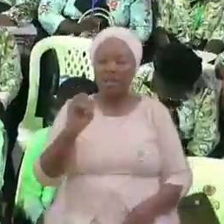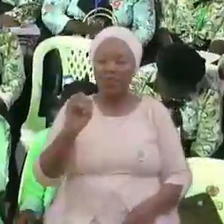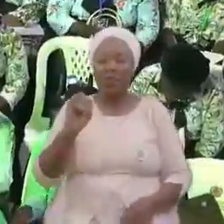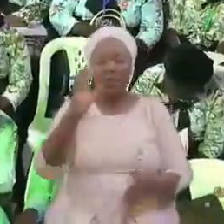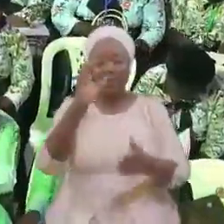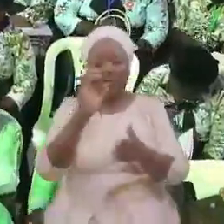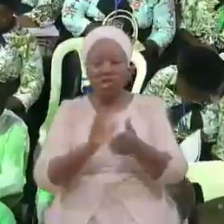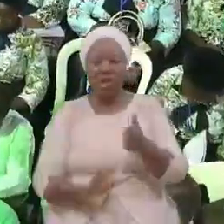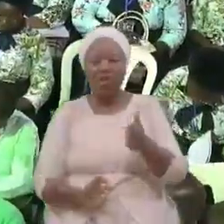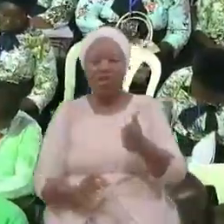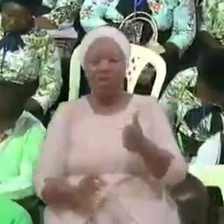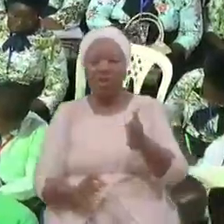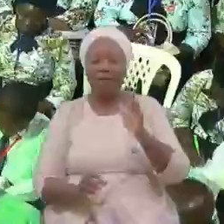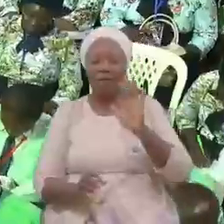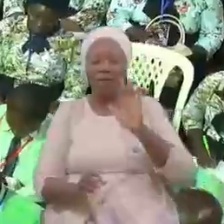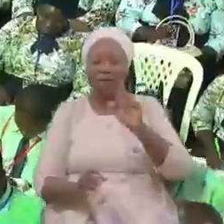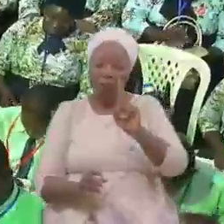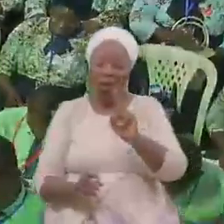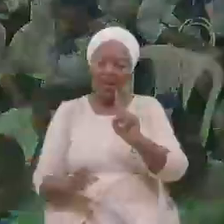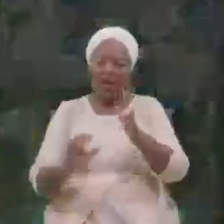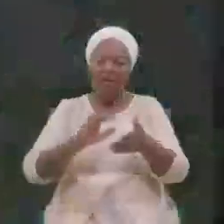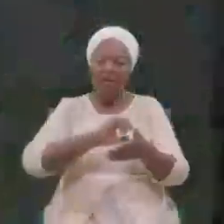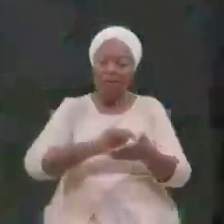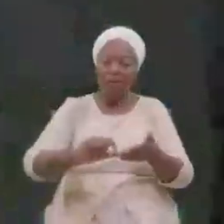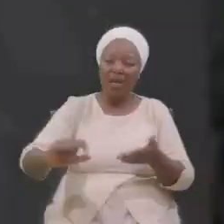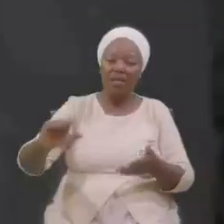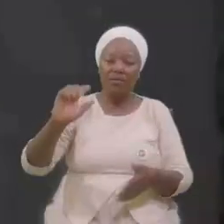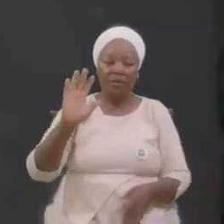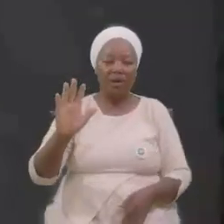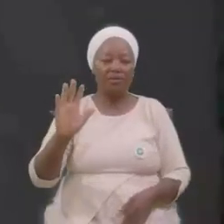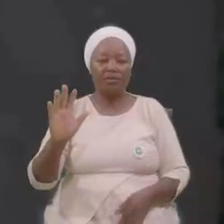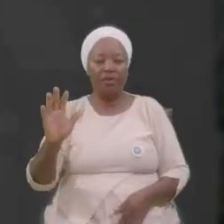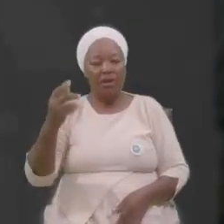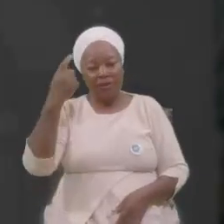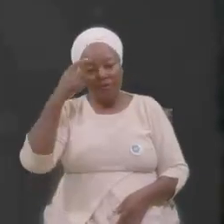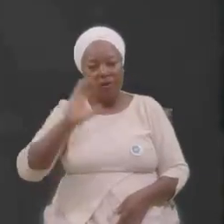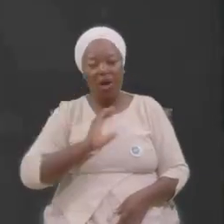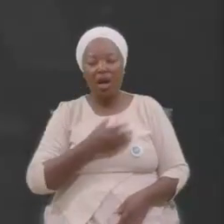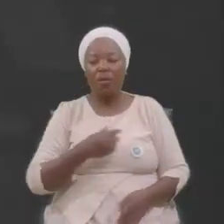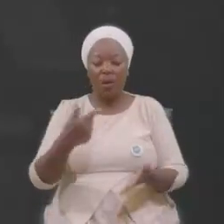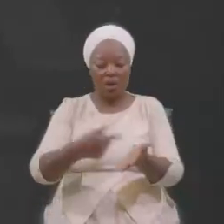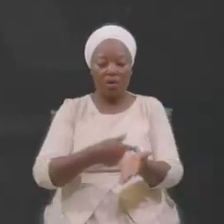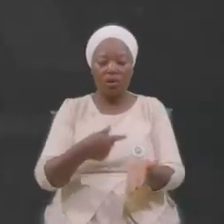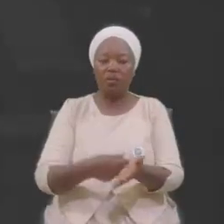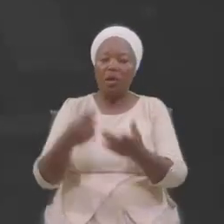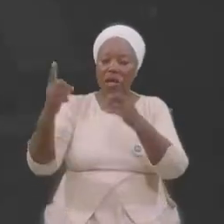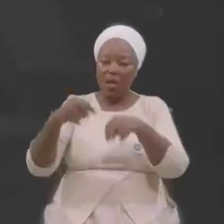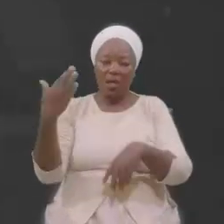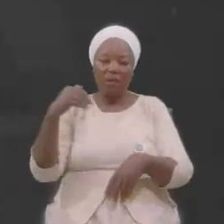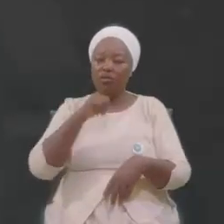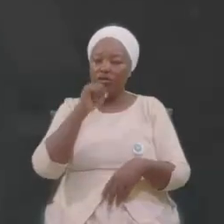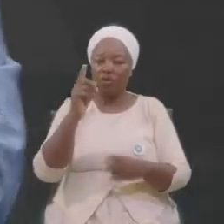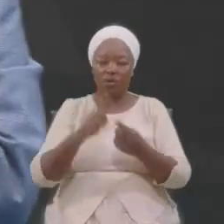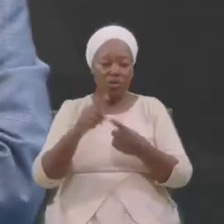Thessalonians chapter 1, reading from verse 5. Our gospel came not unto you